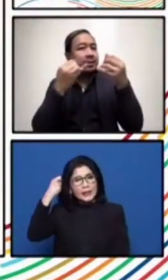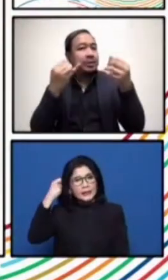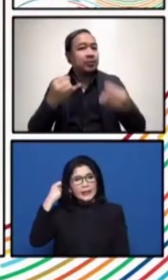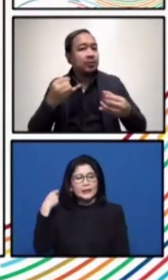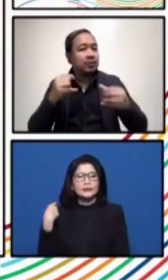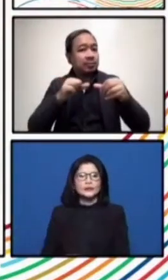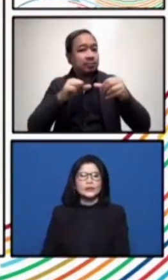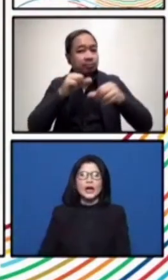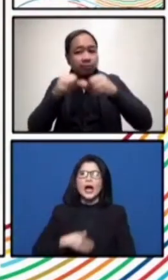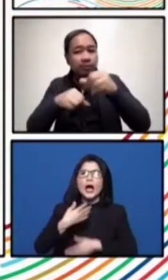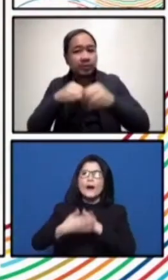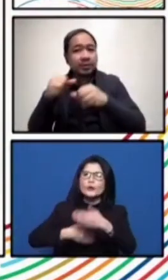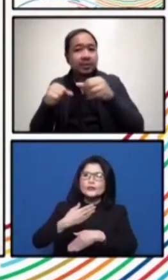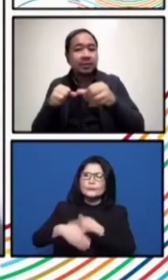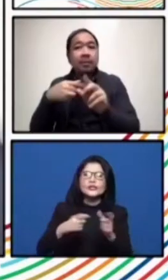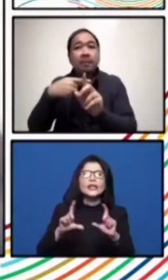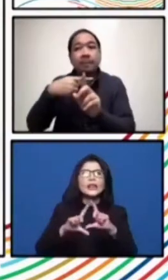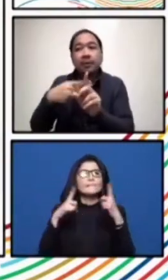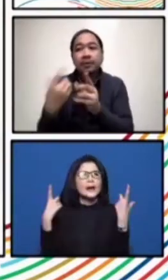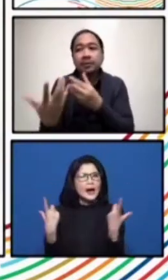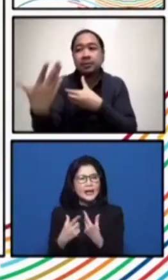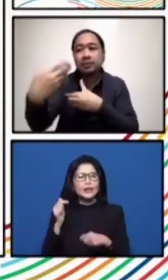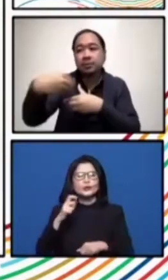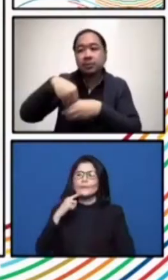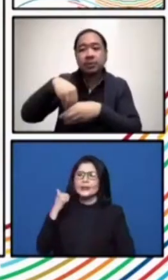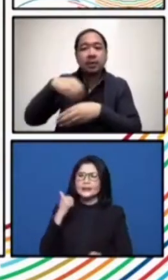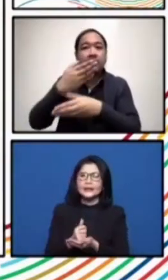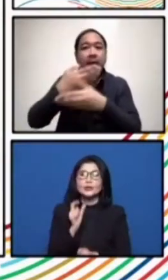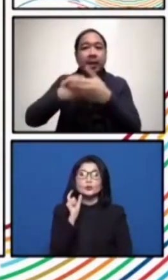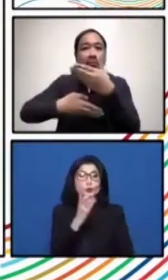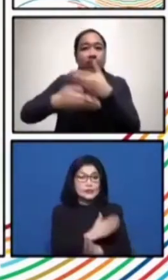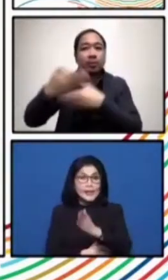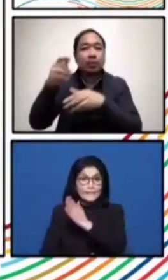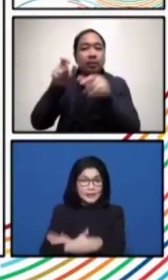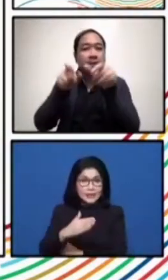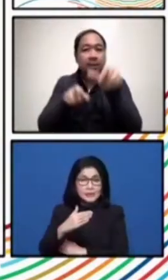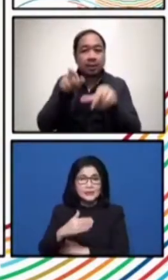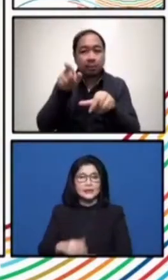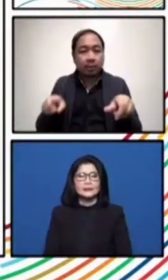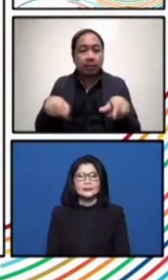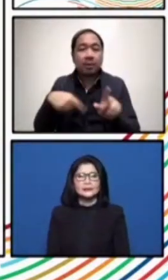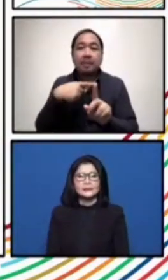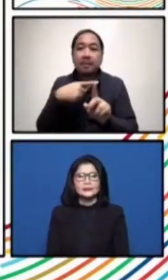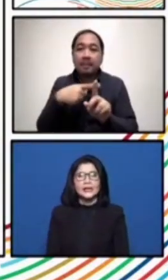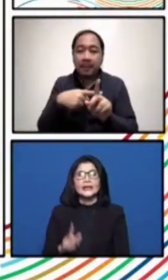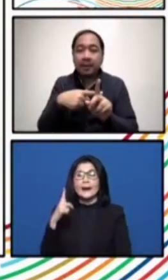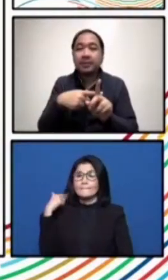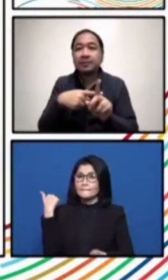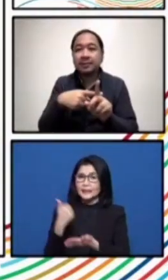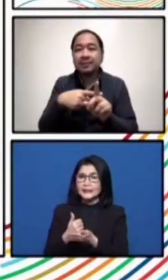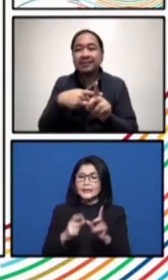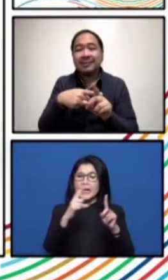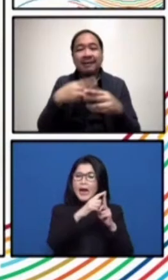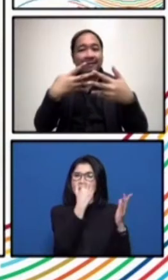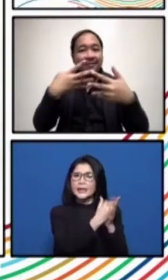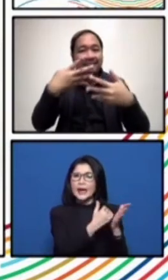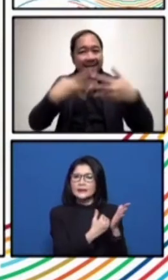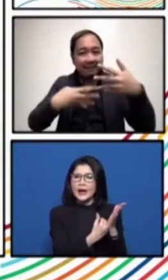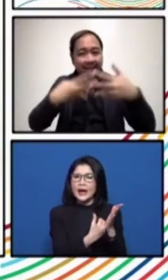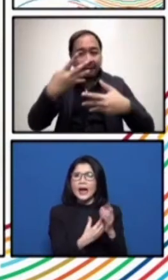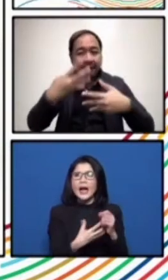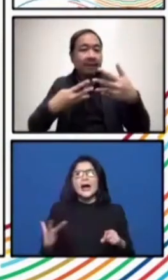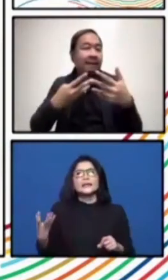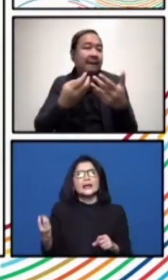persons with disabilities uh data and resources as underpinnings for substantive law reform